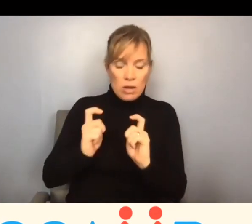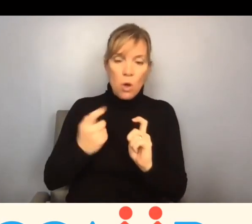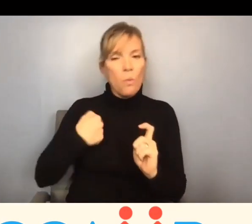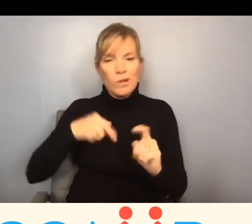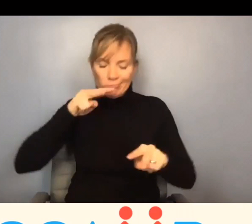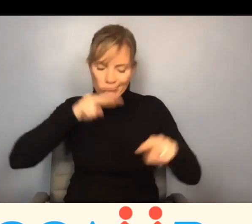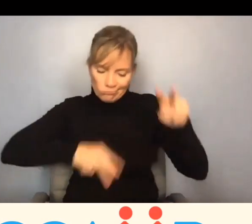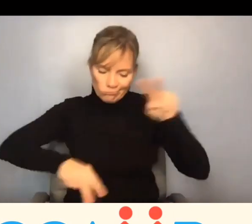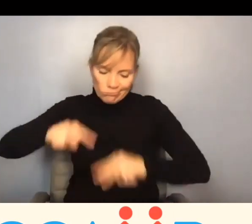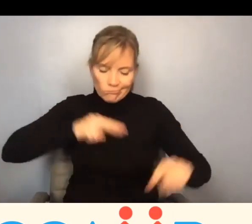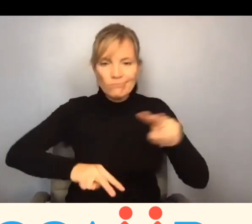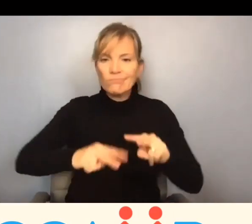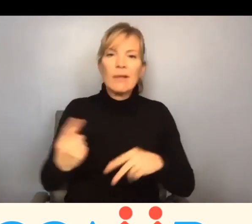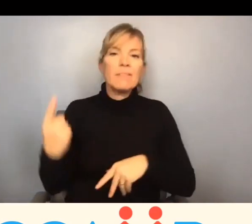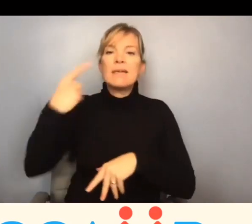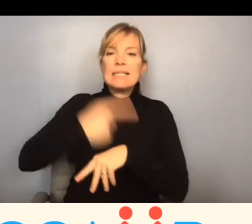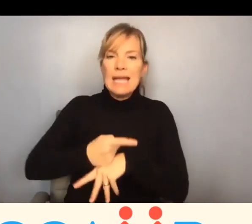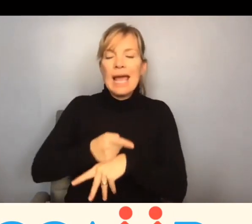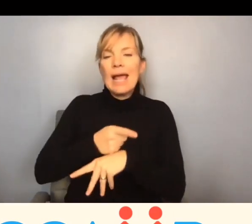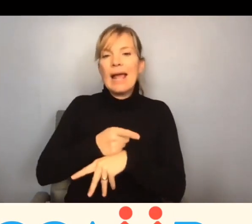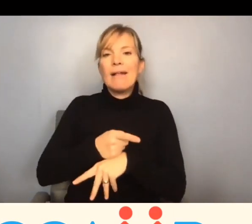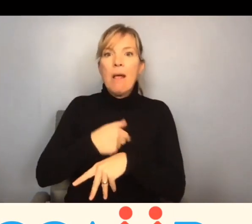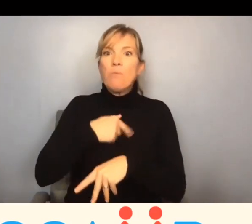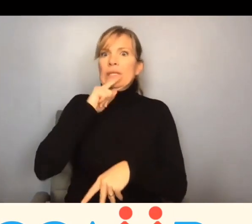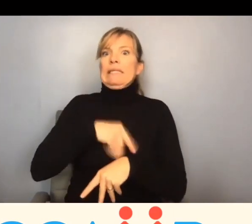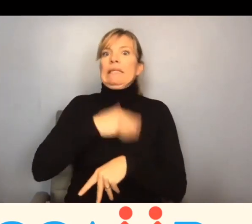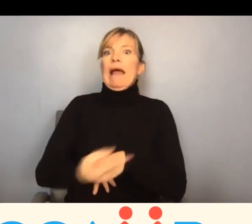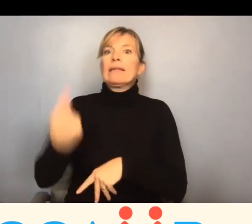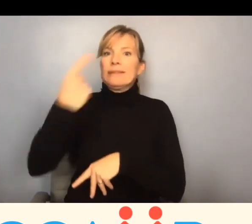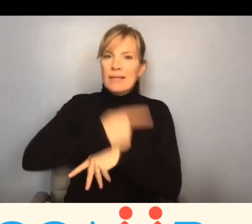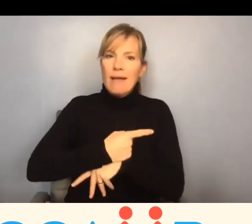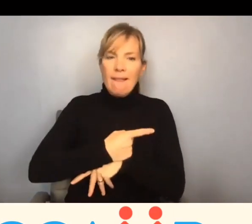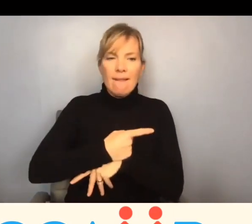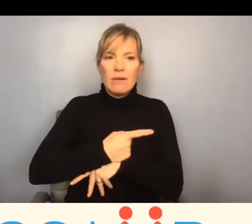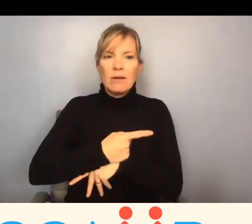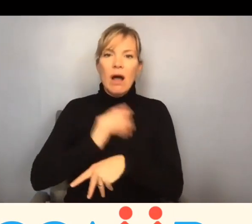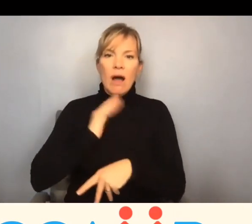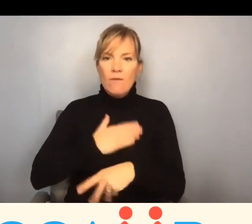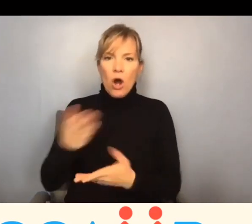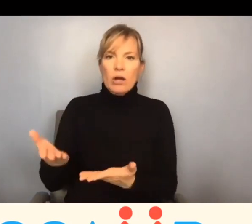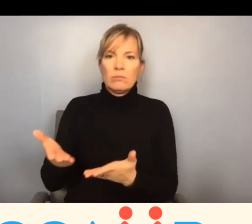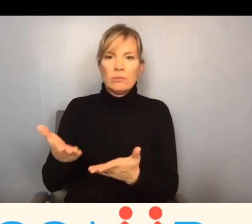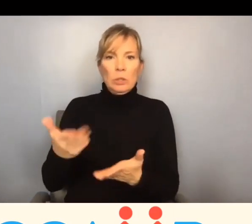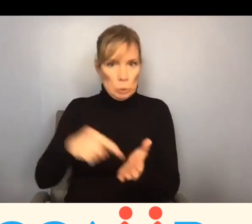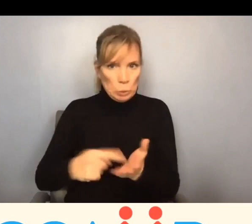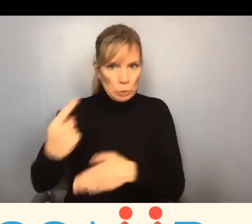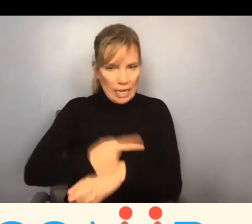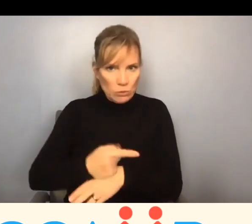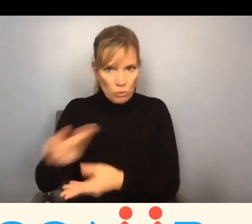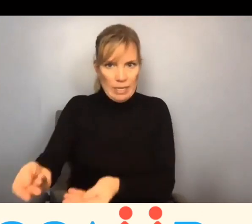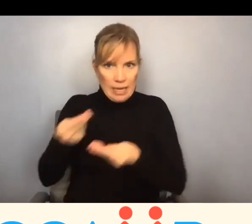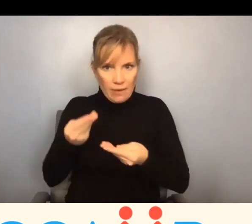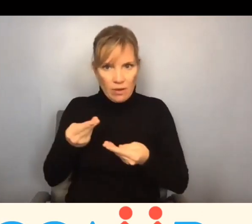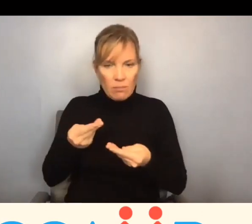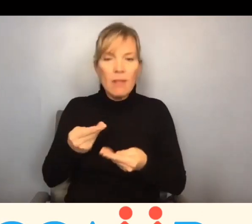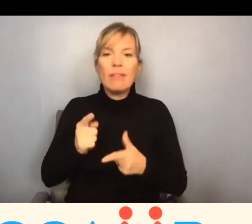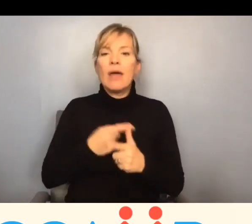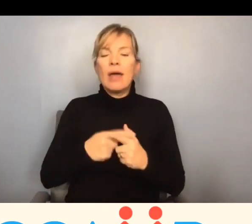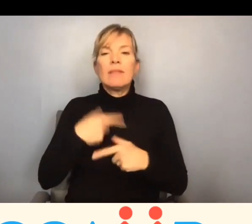review them on the date that the next date of our submission due dates.